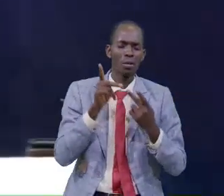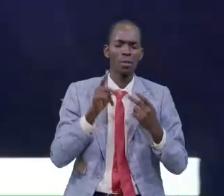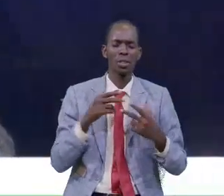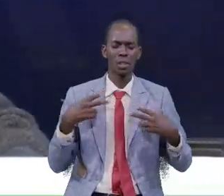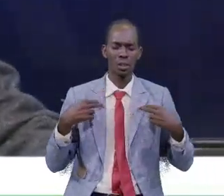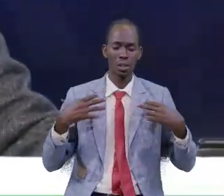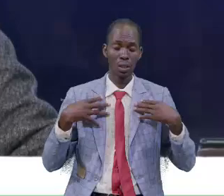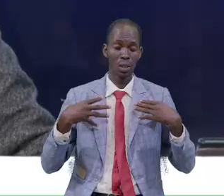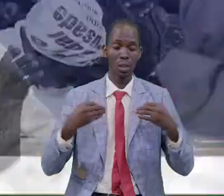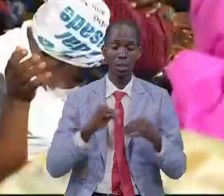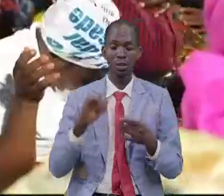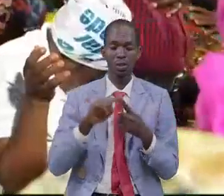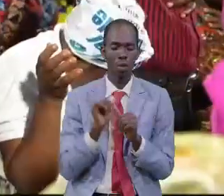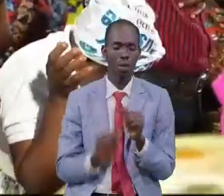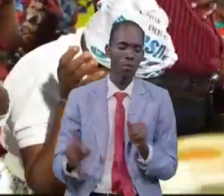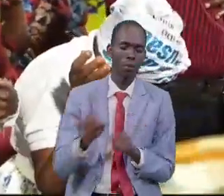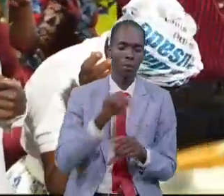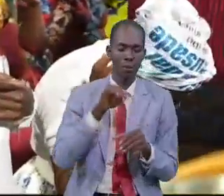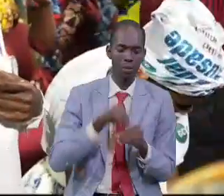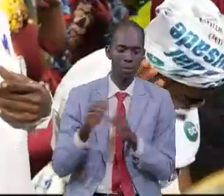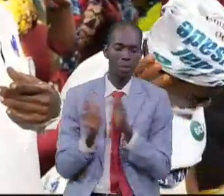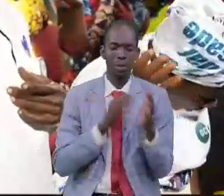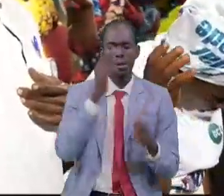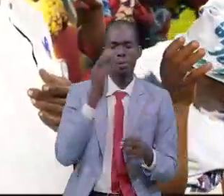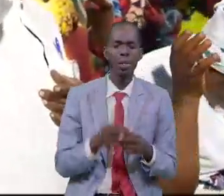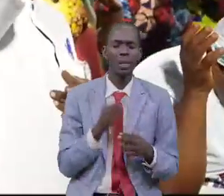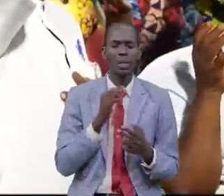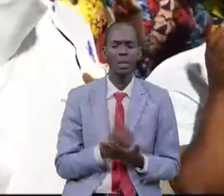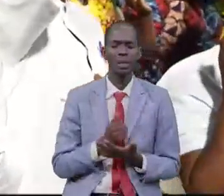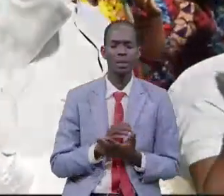now in Jesus' name.